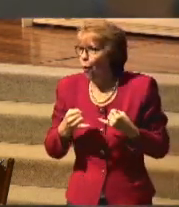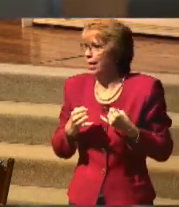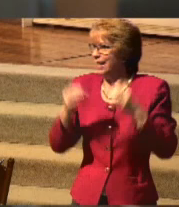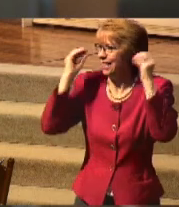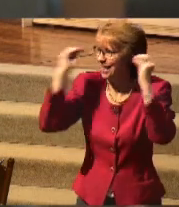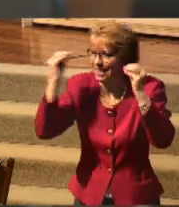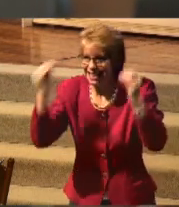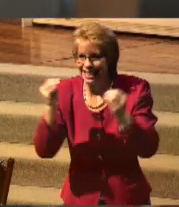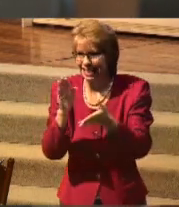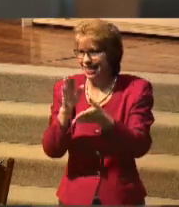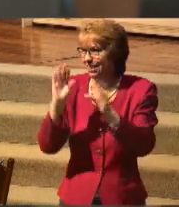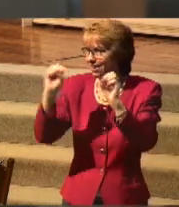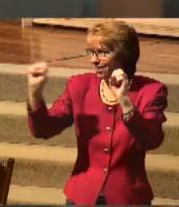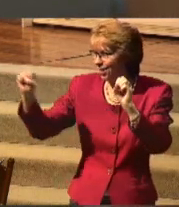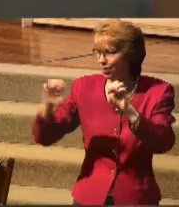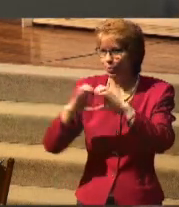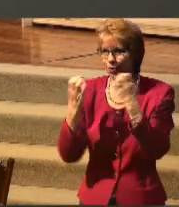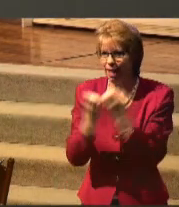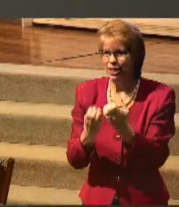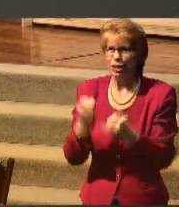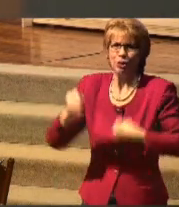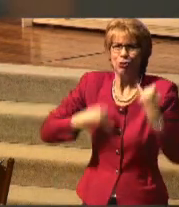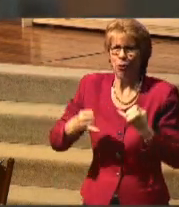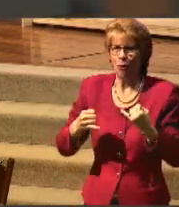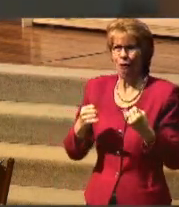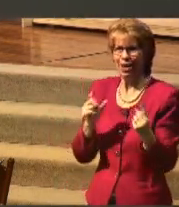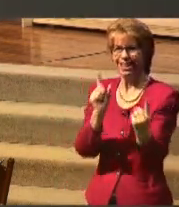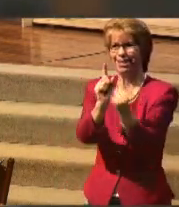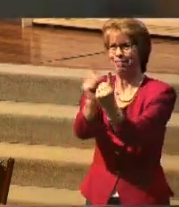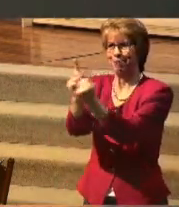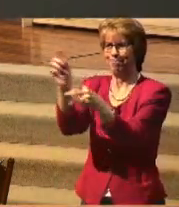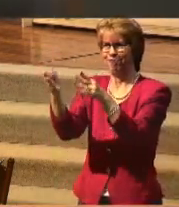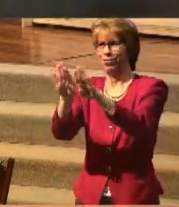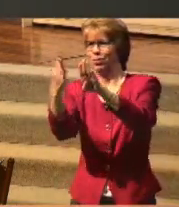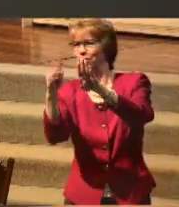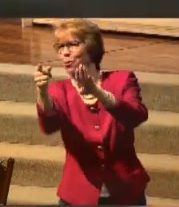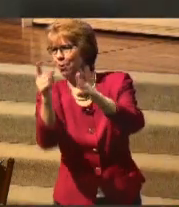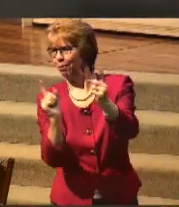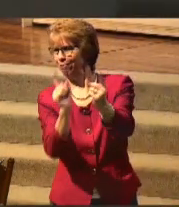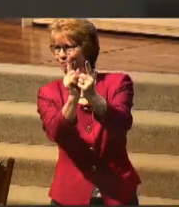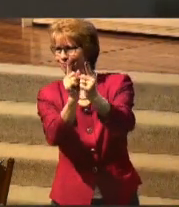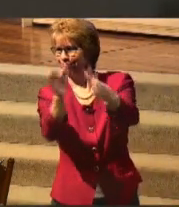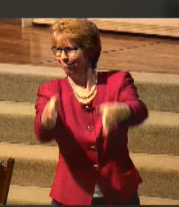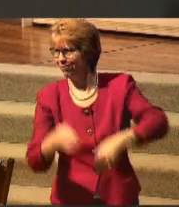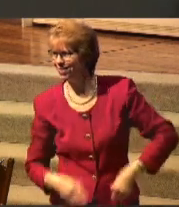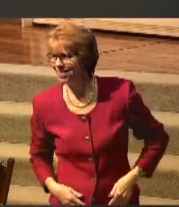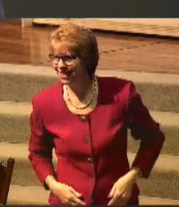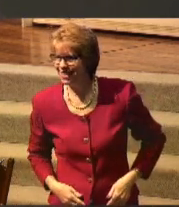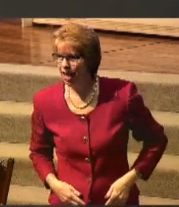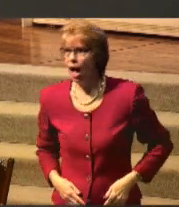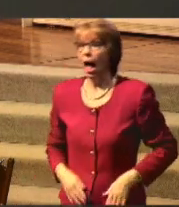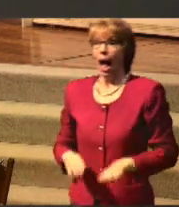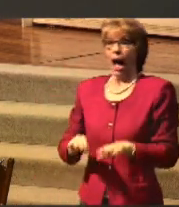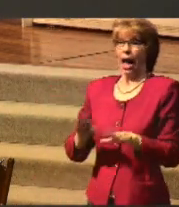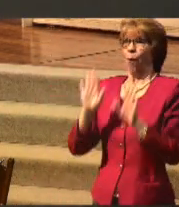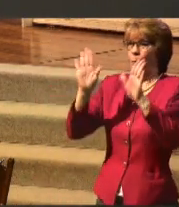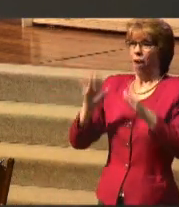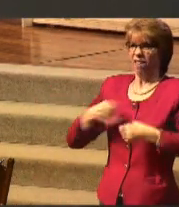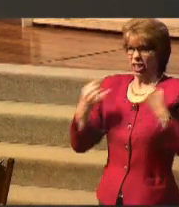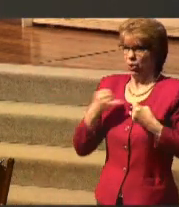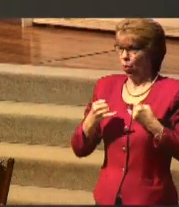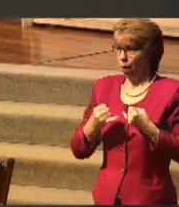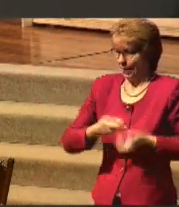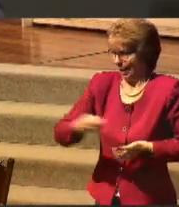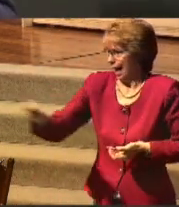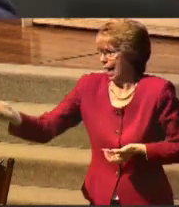at the door. What a joy it is to hand out a gospel tract like these that we have. It says, seeking a cure. What